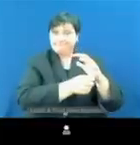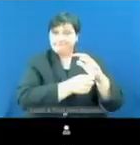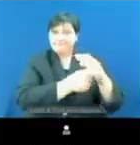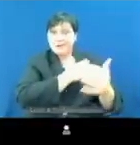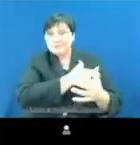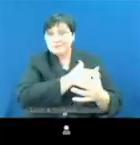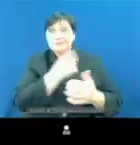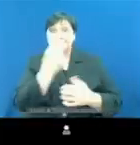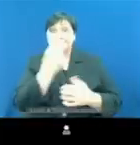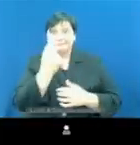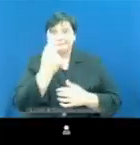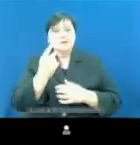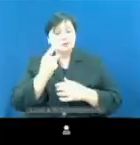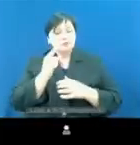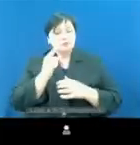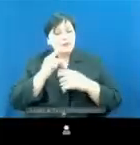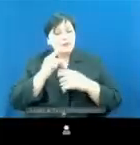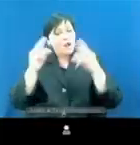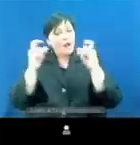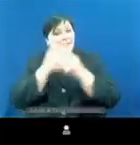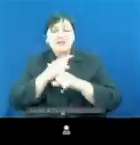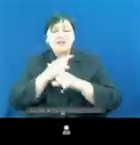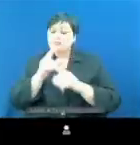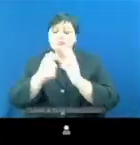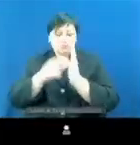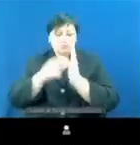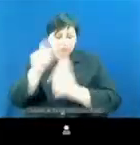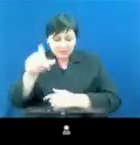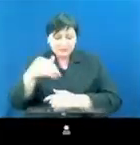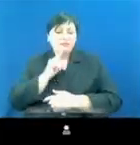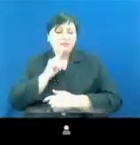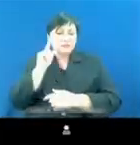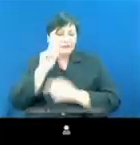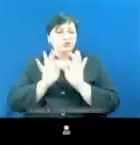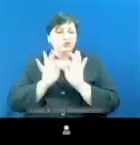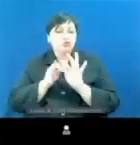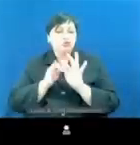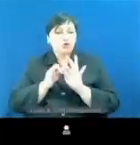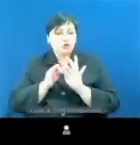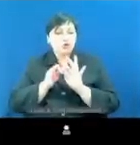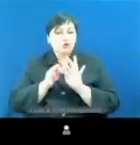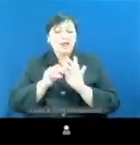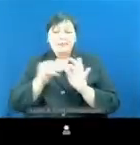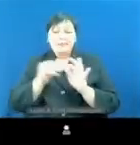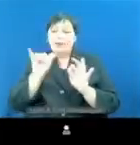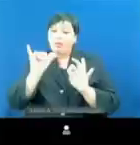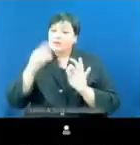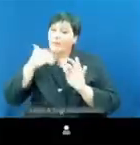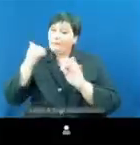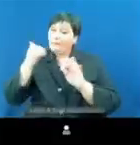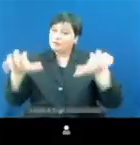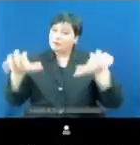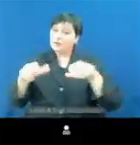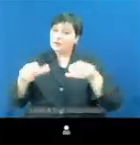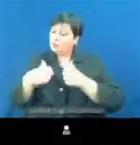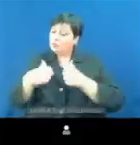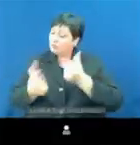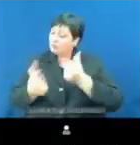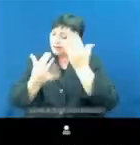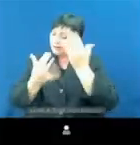require the use of a deaf interpreter. At least best practice would suggest that a deaf interpreter would be